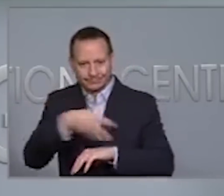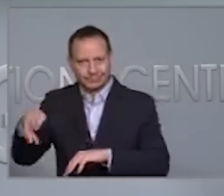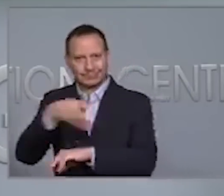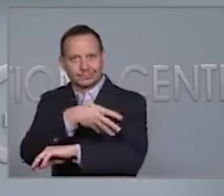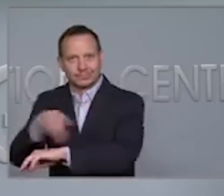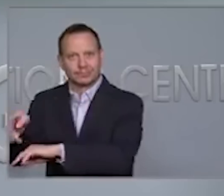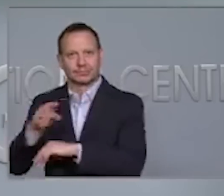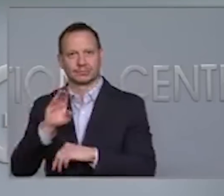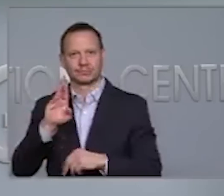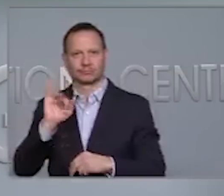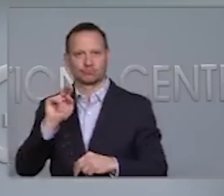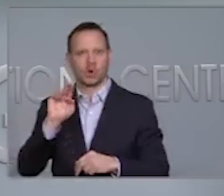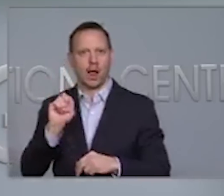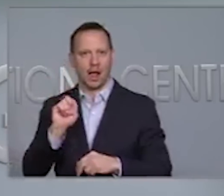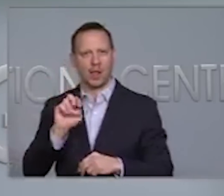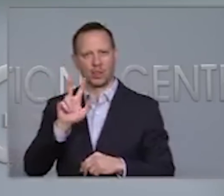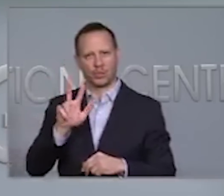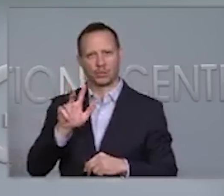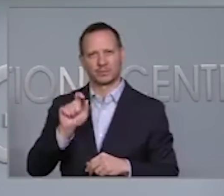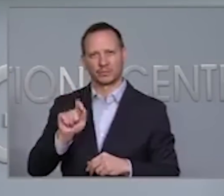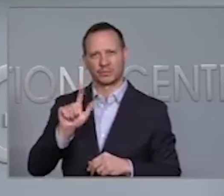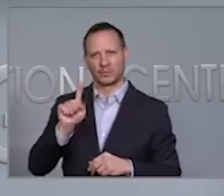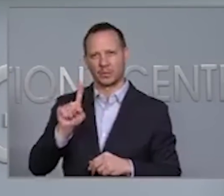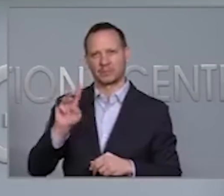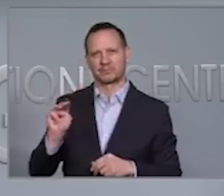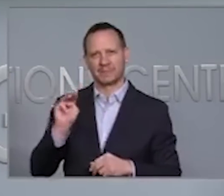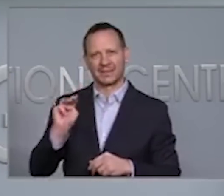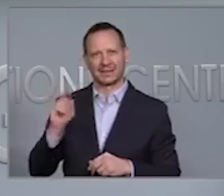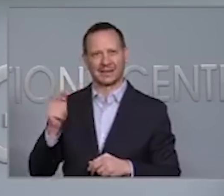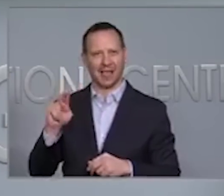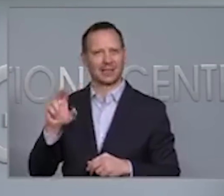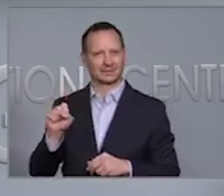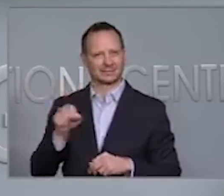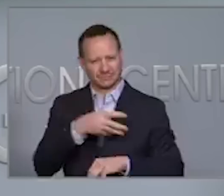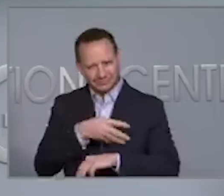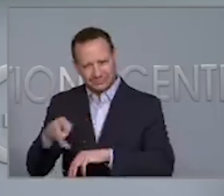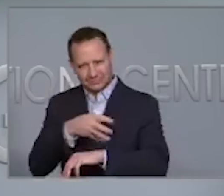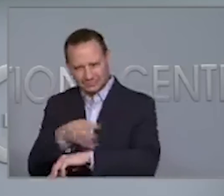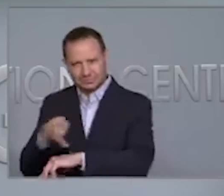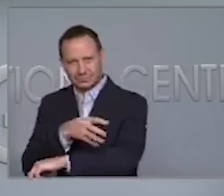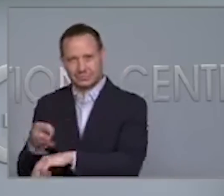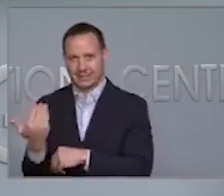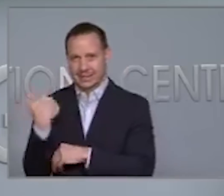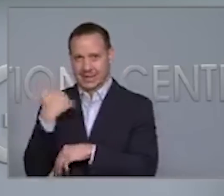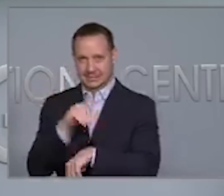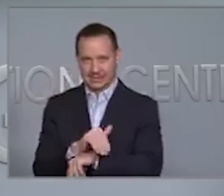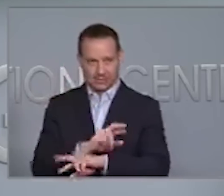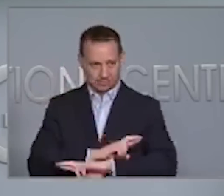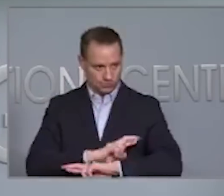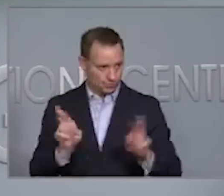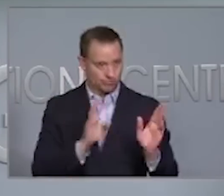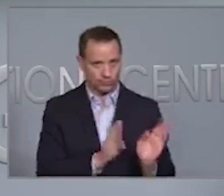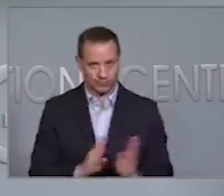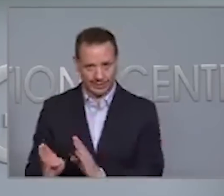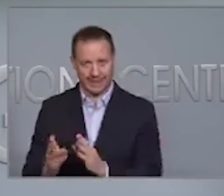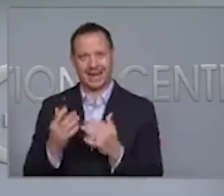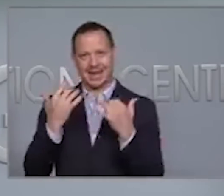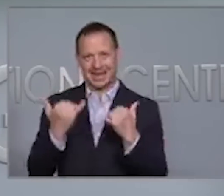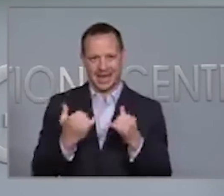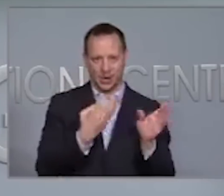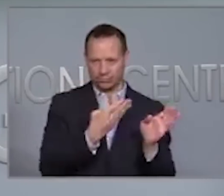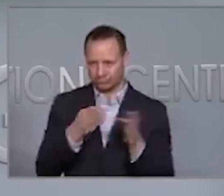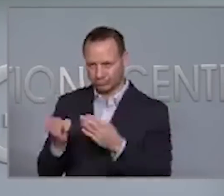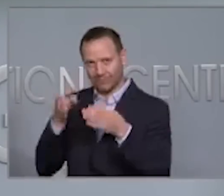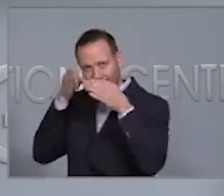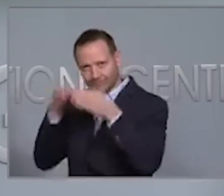brine through the end of last night, our crews are now transitioning their focus and their equipment to clear roads as the storm moves across the